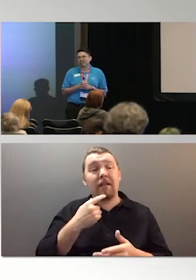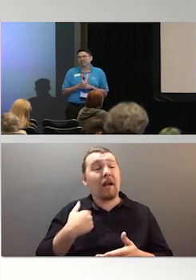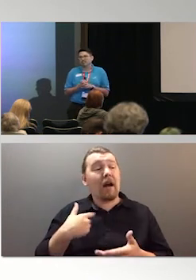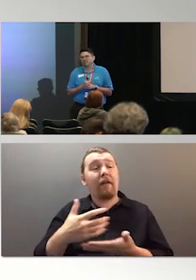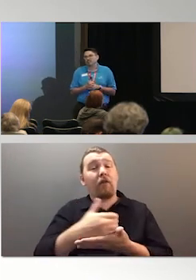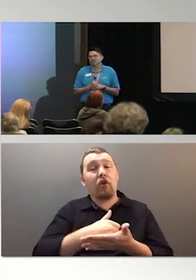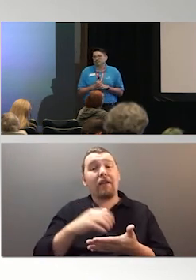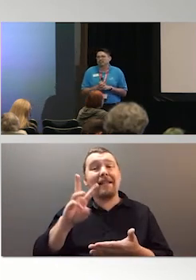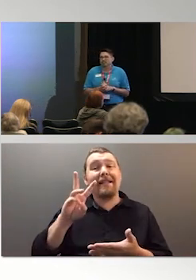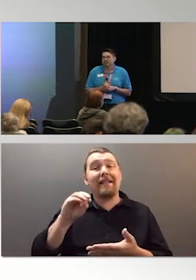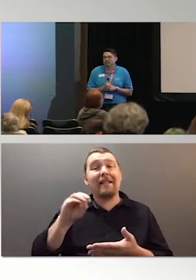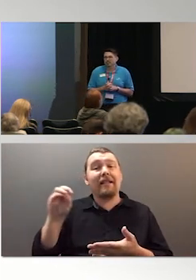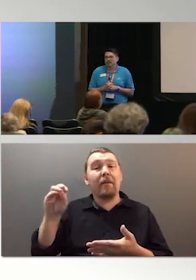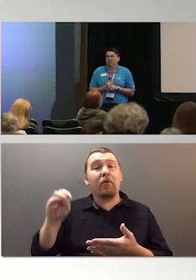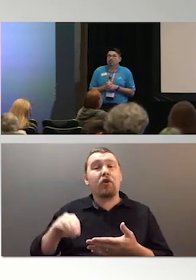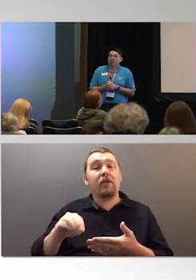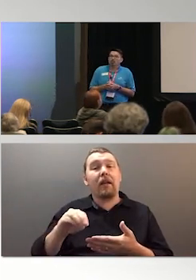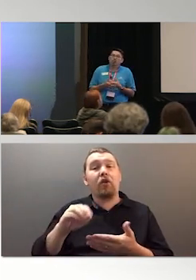in 5 years.